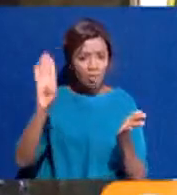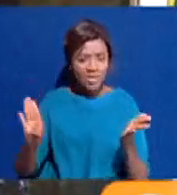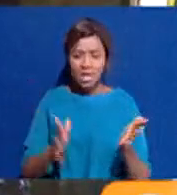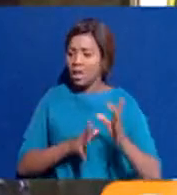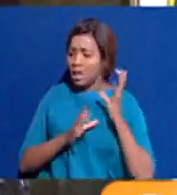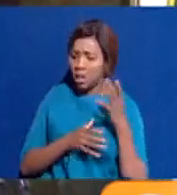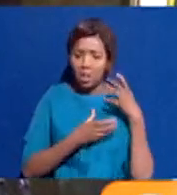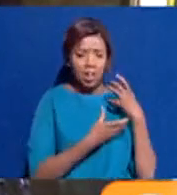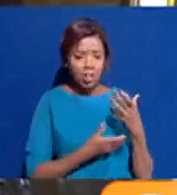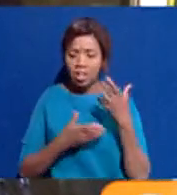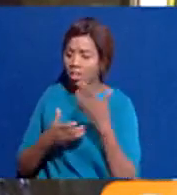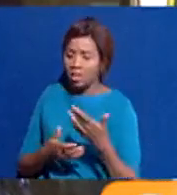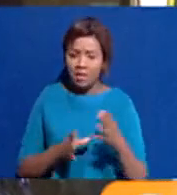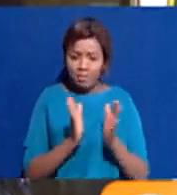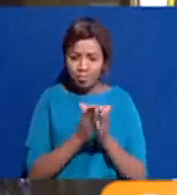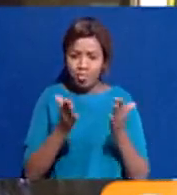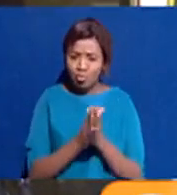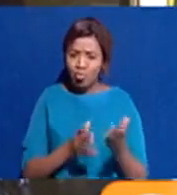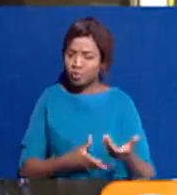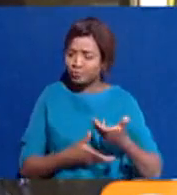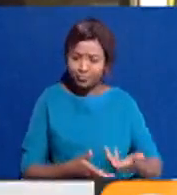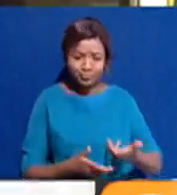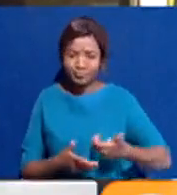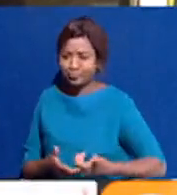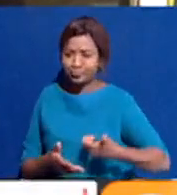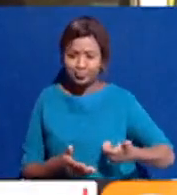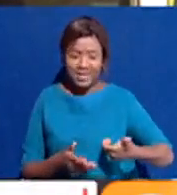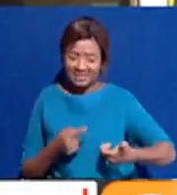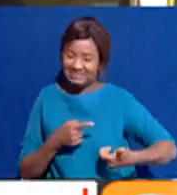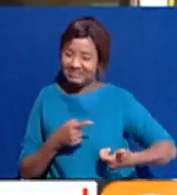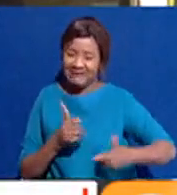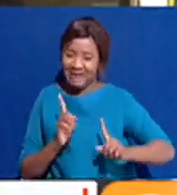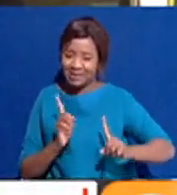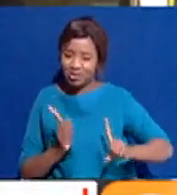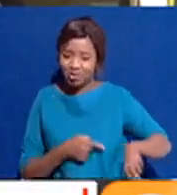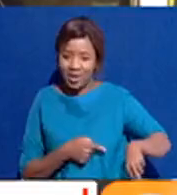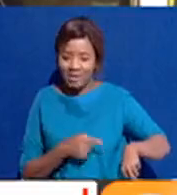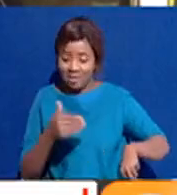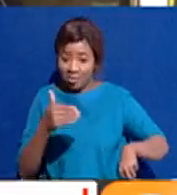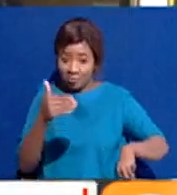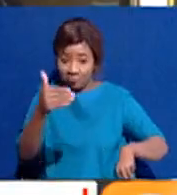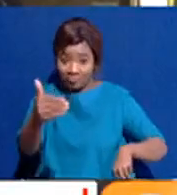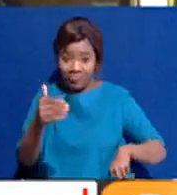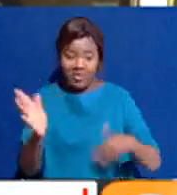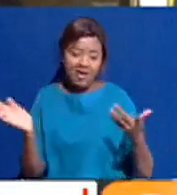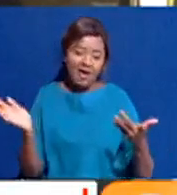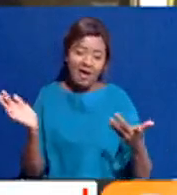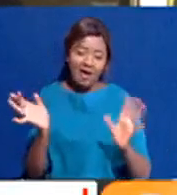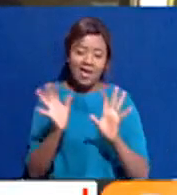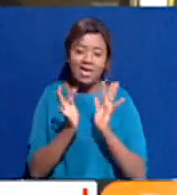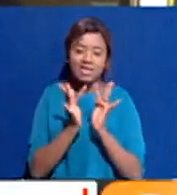tunapeleka kotini kama ushahidi. Ubetuwaidi, in the very near future, we shall be